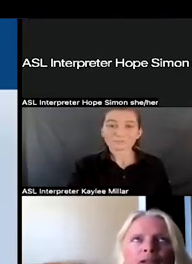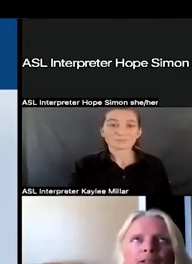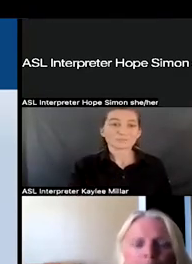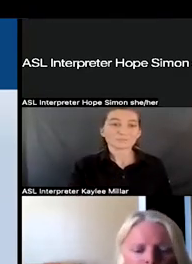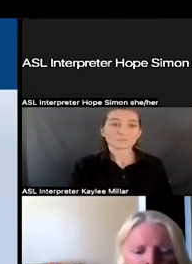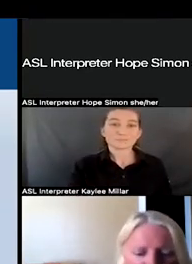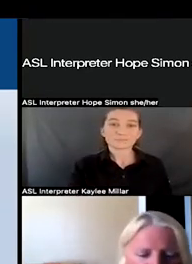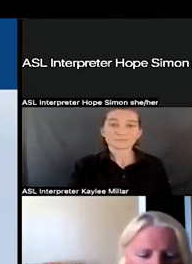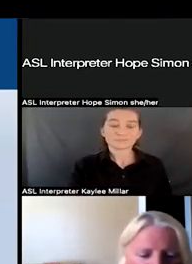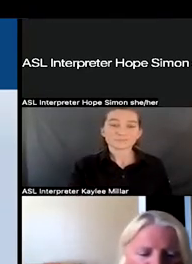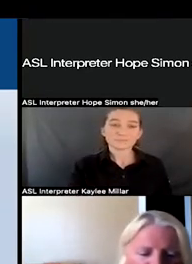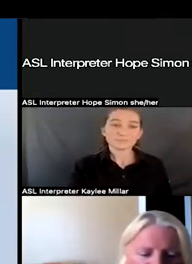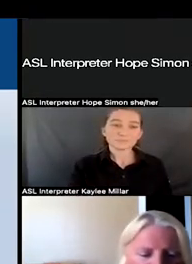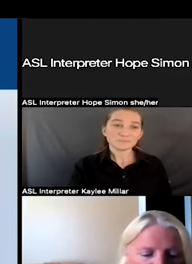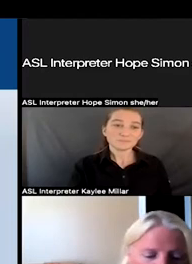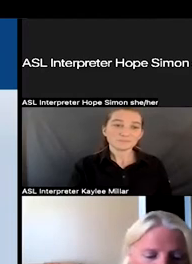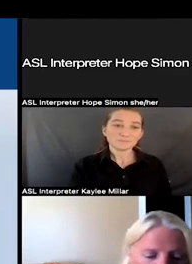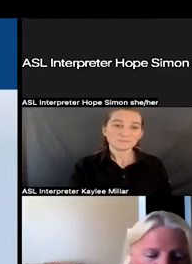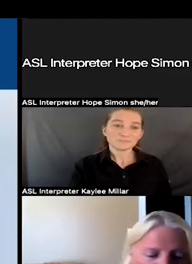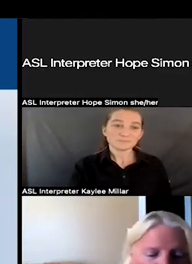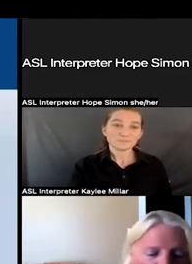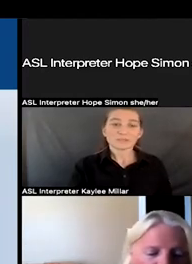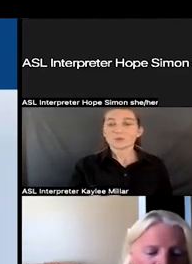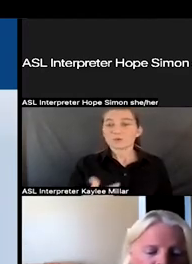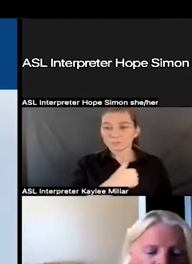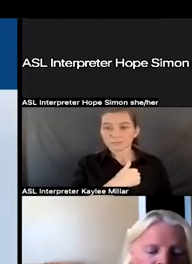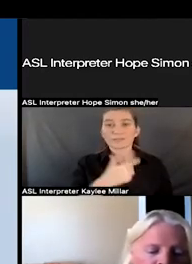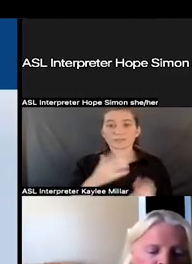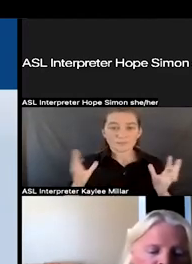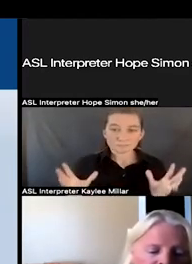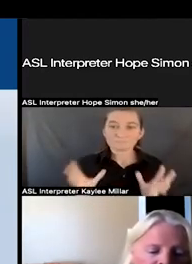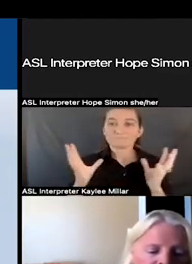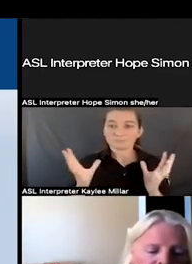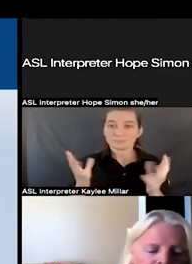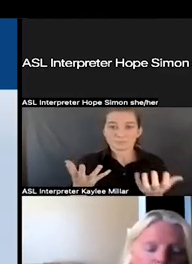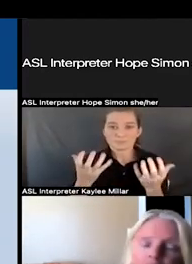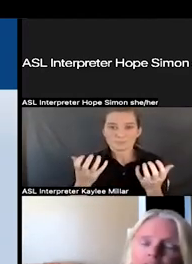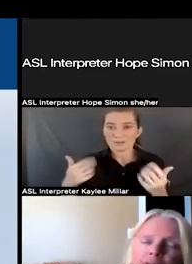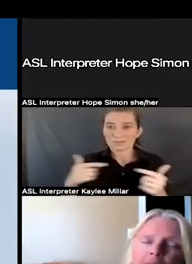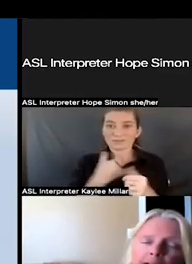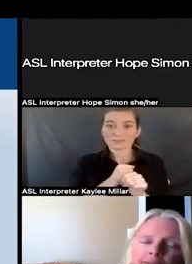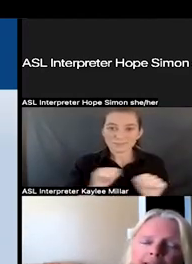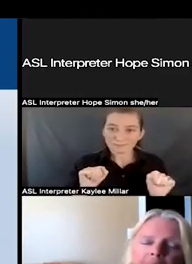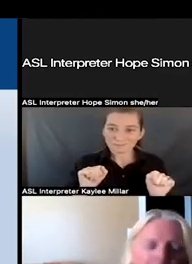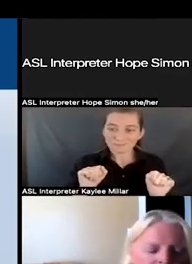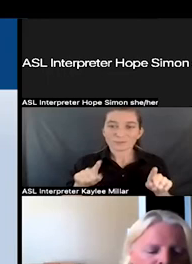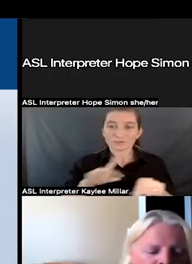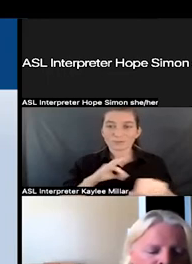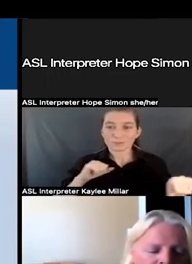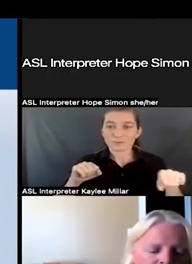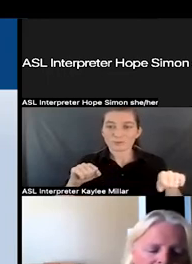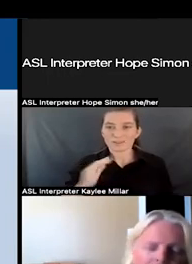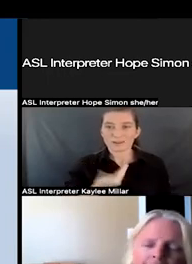have tried to promote being safe in our homes. Years ago, we had a emergency response team,